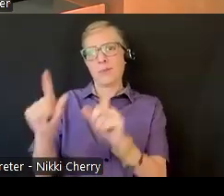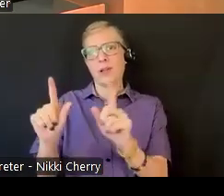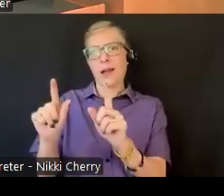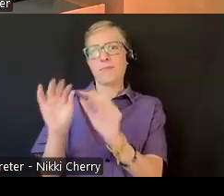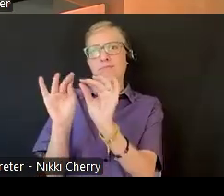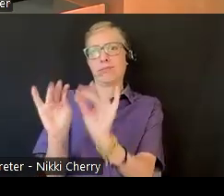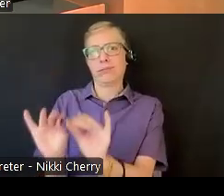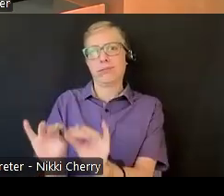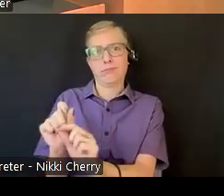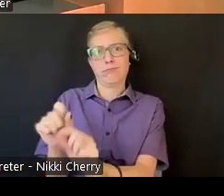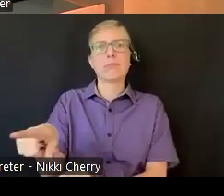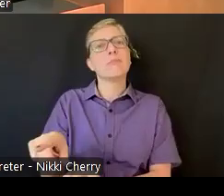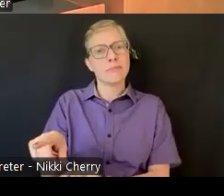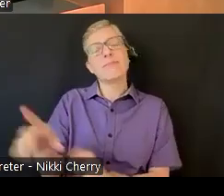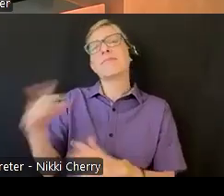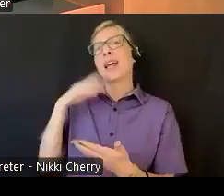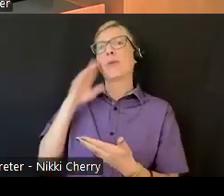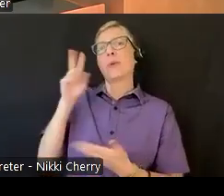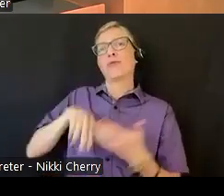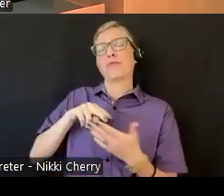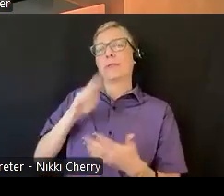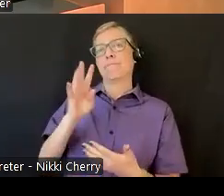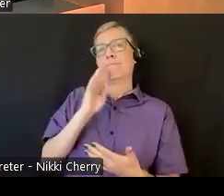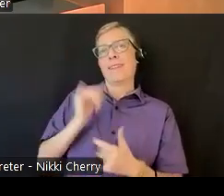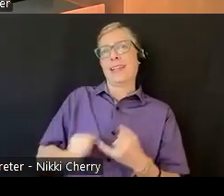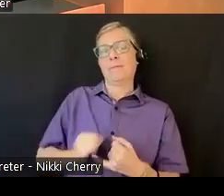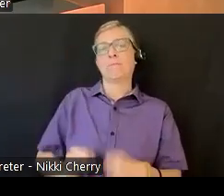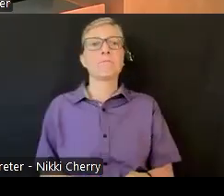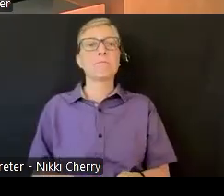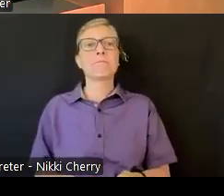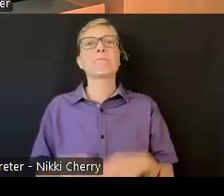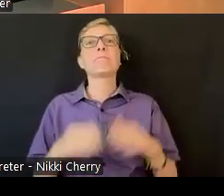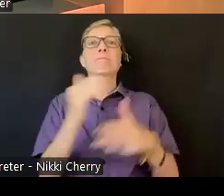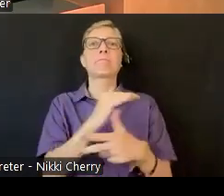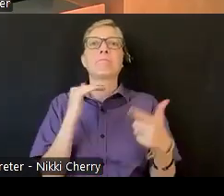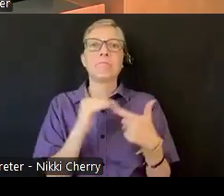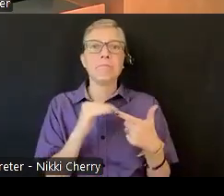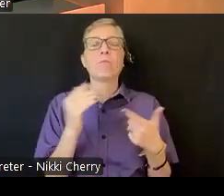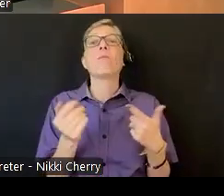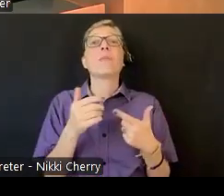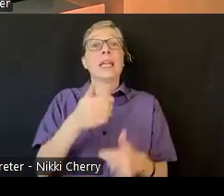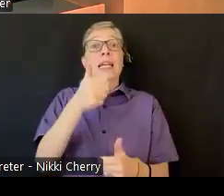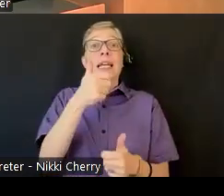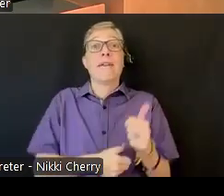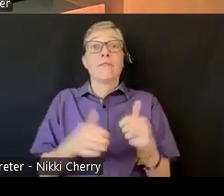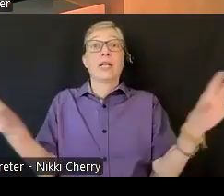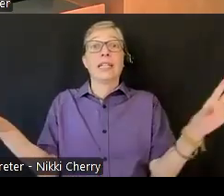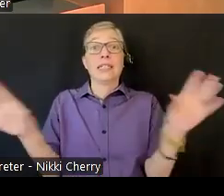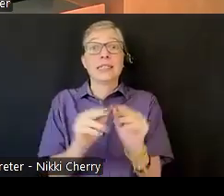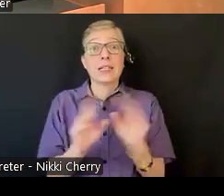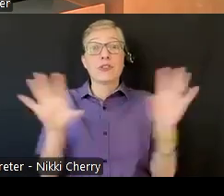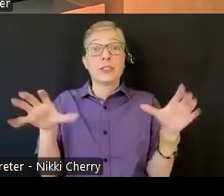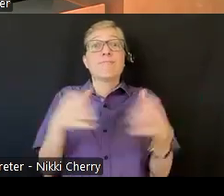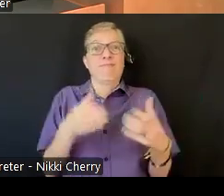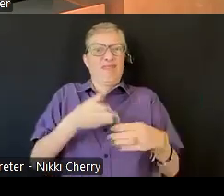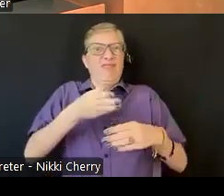loud at the conclusion of the session. The next piece of housekeeping is that with every session, we are going to be sending out an